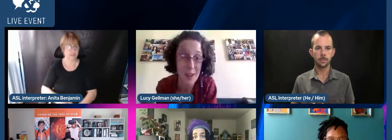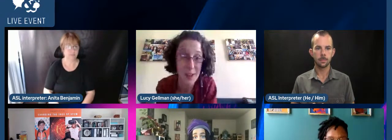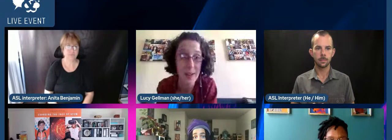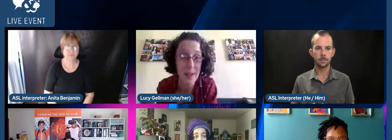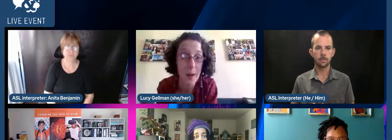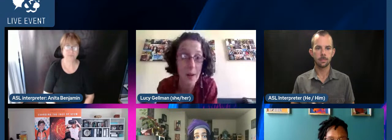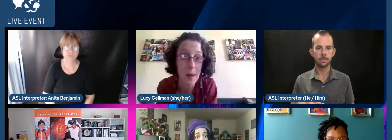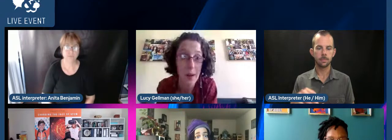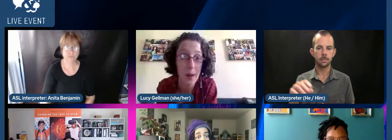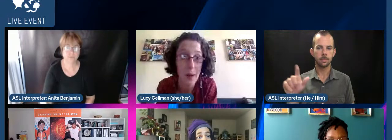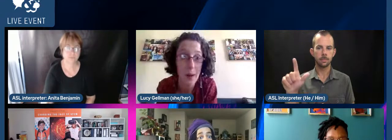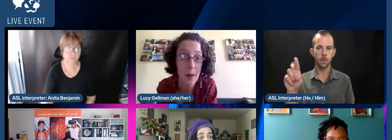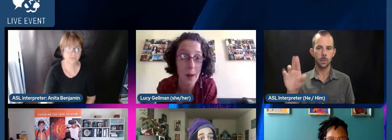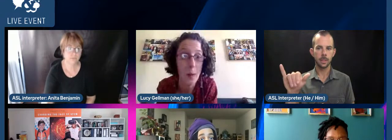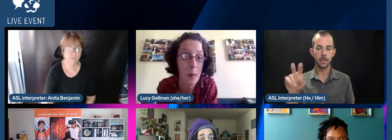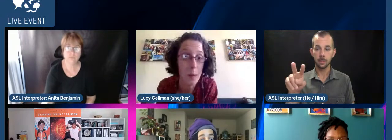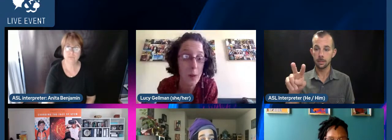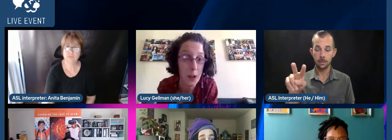this,